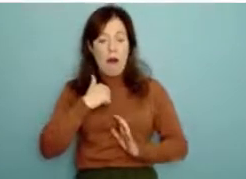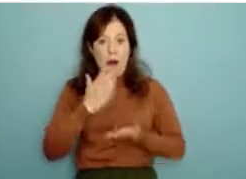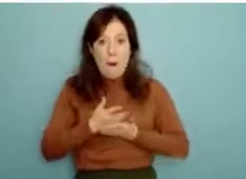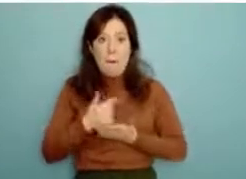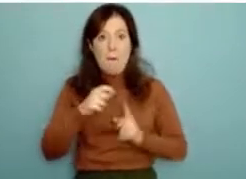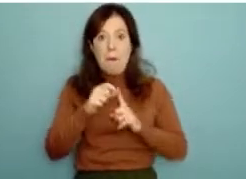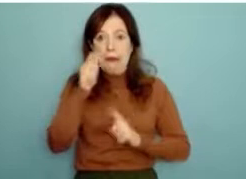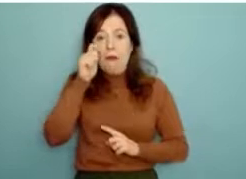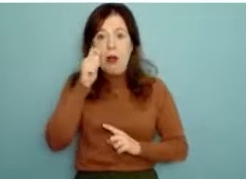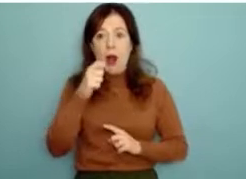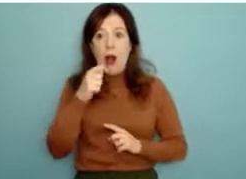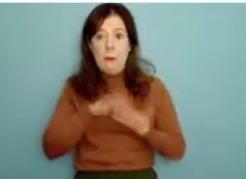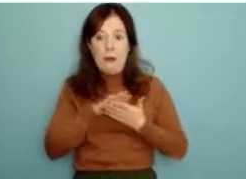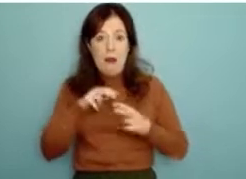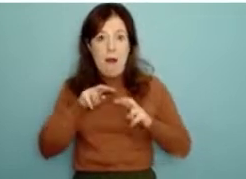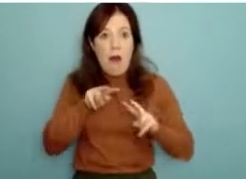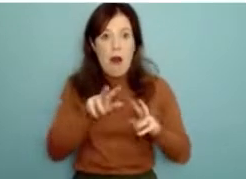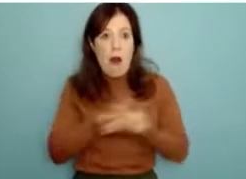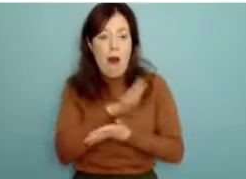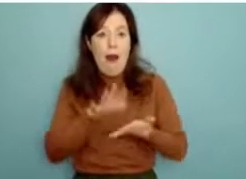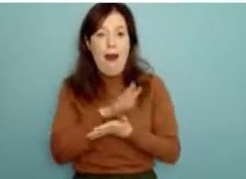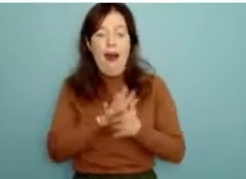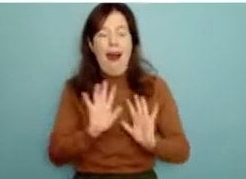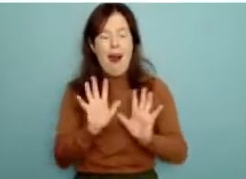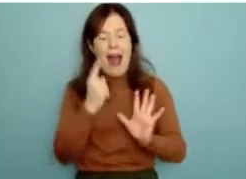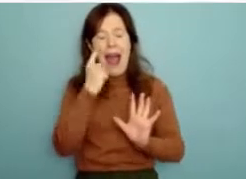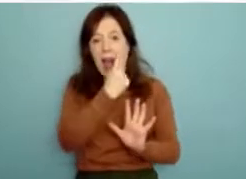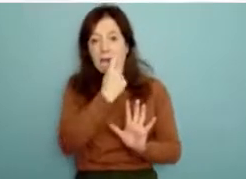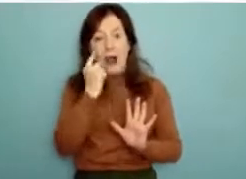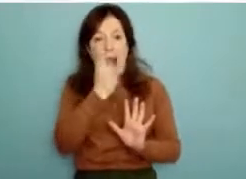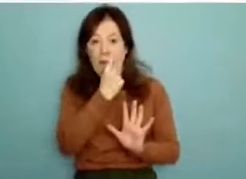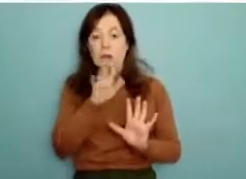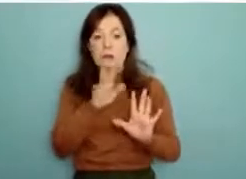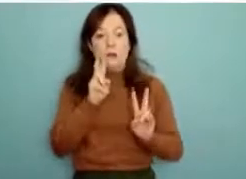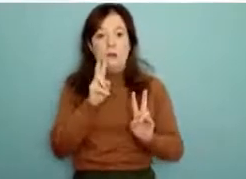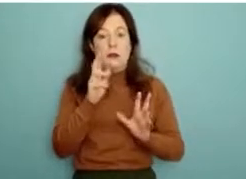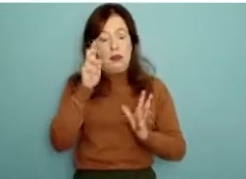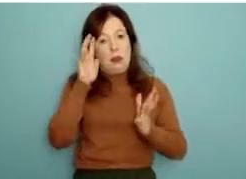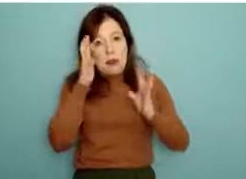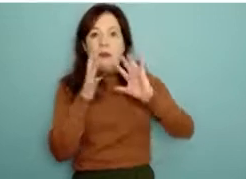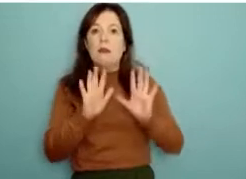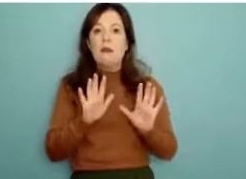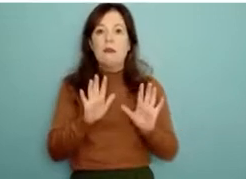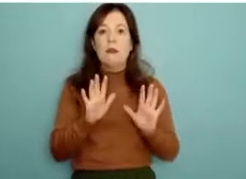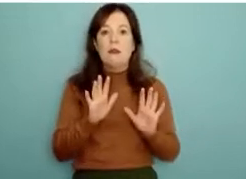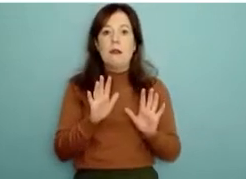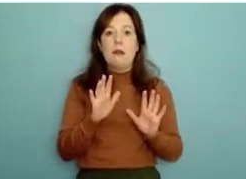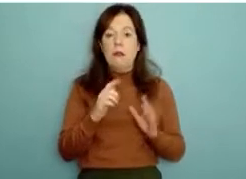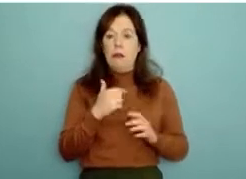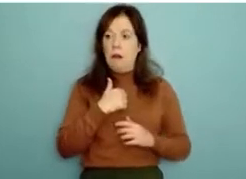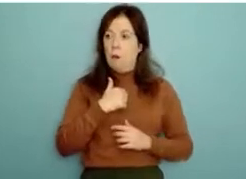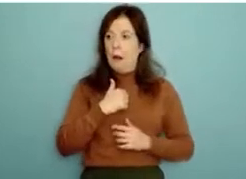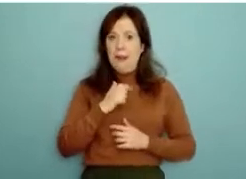for pleasure rather than to gain the evidence. Obviously, this was unacceptable to me,